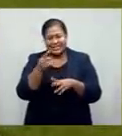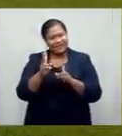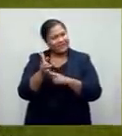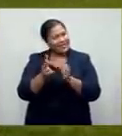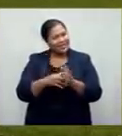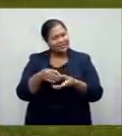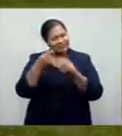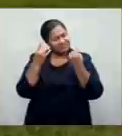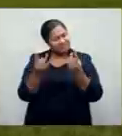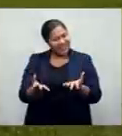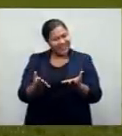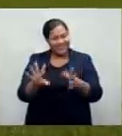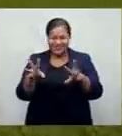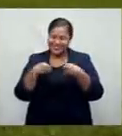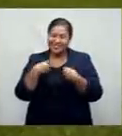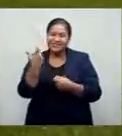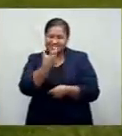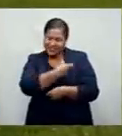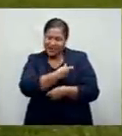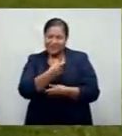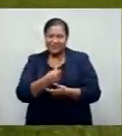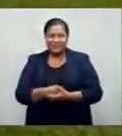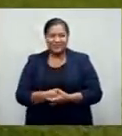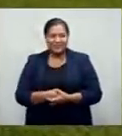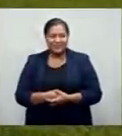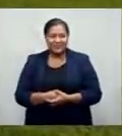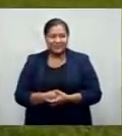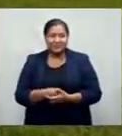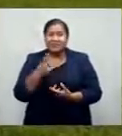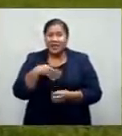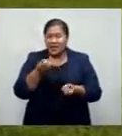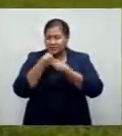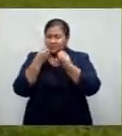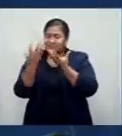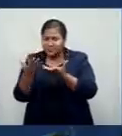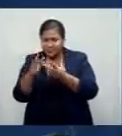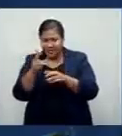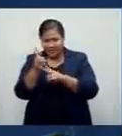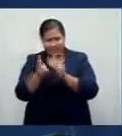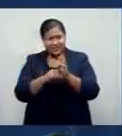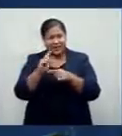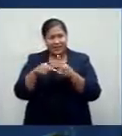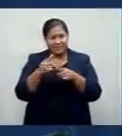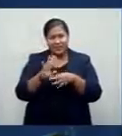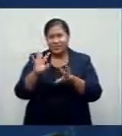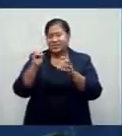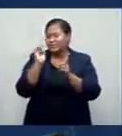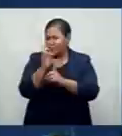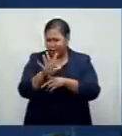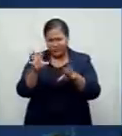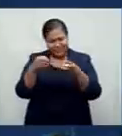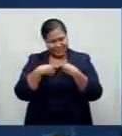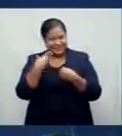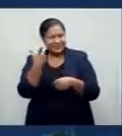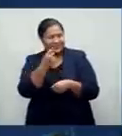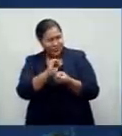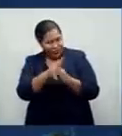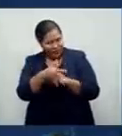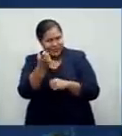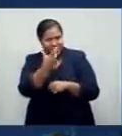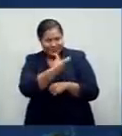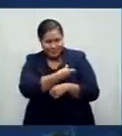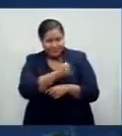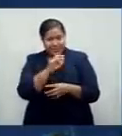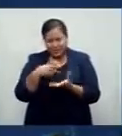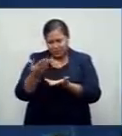are willing to receive the jab. I have been informing the villagers about the importance of receiving the COVID-19 vaccine. I'm closely